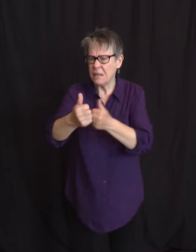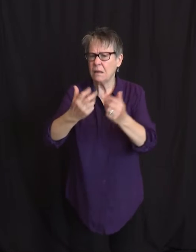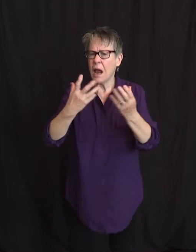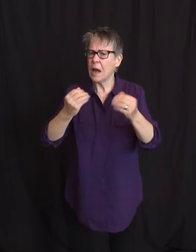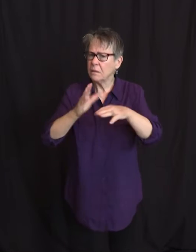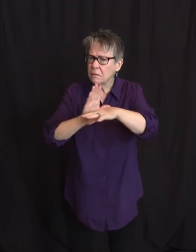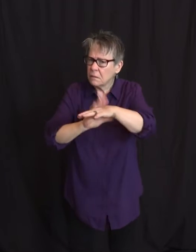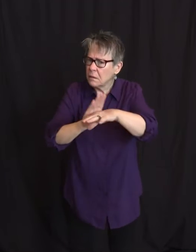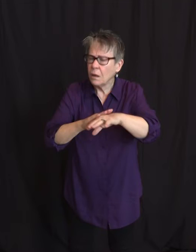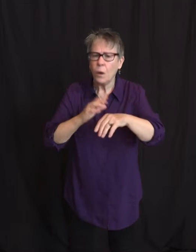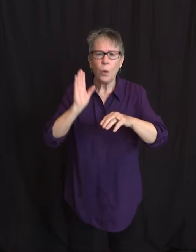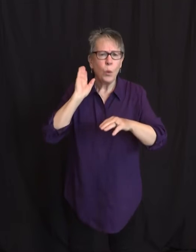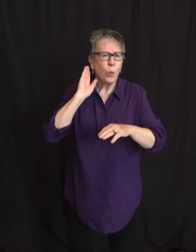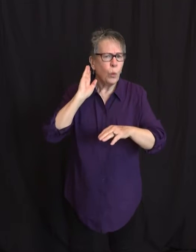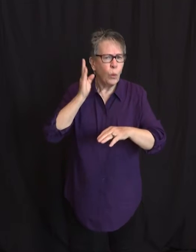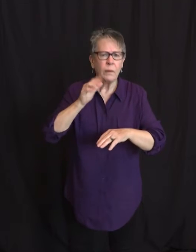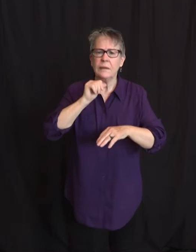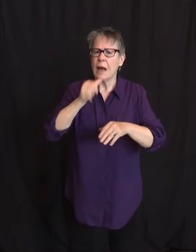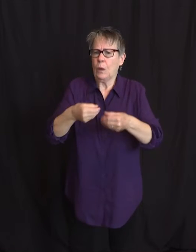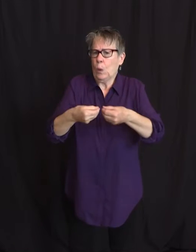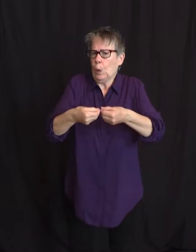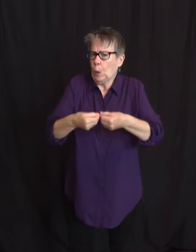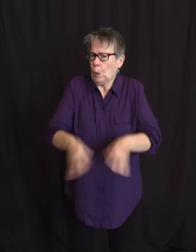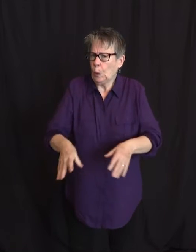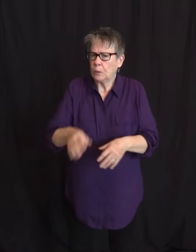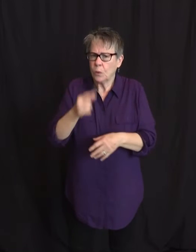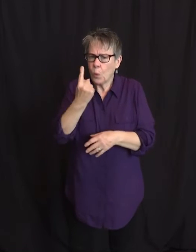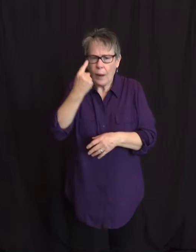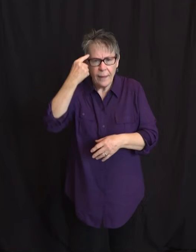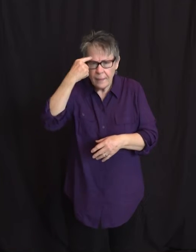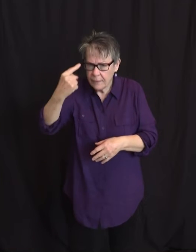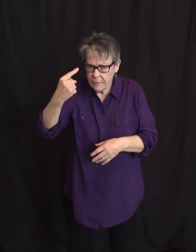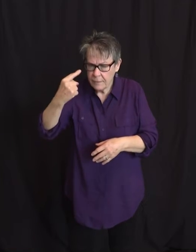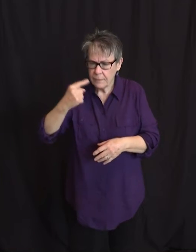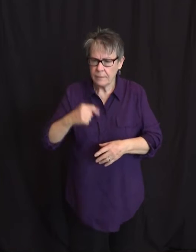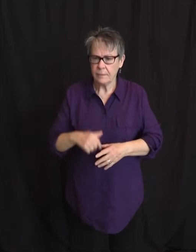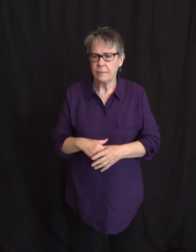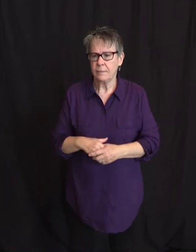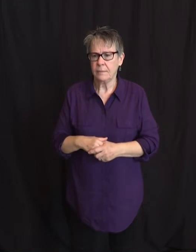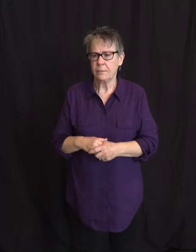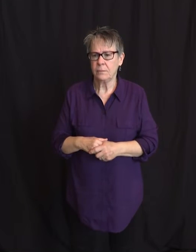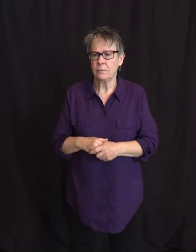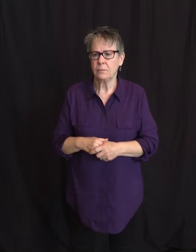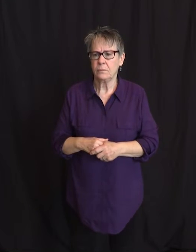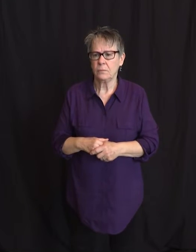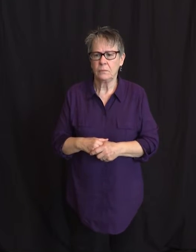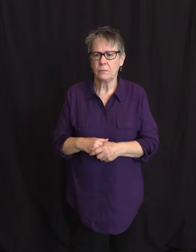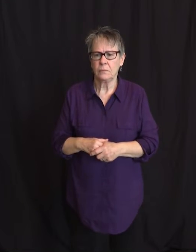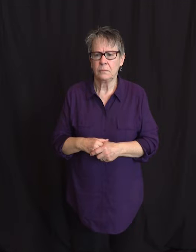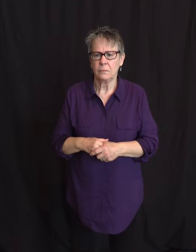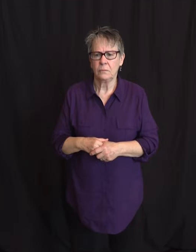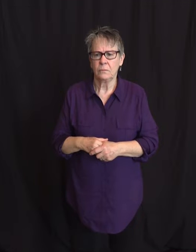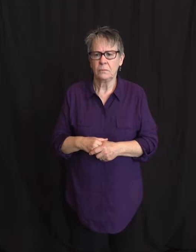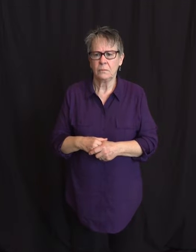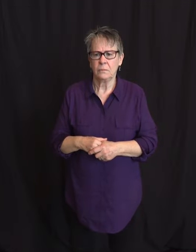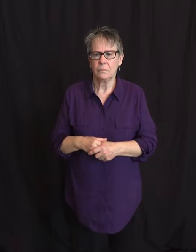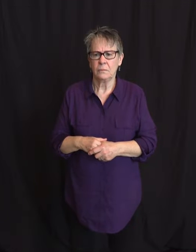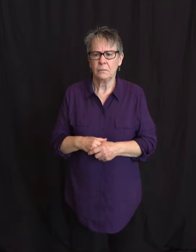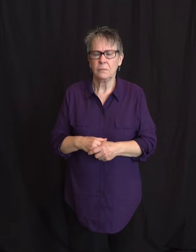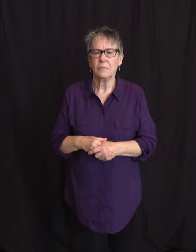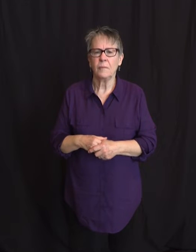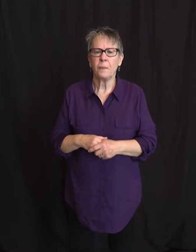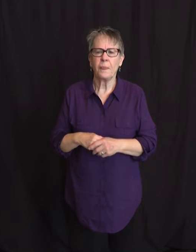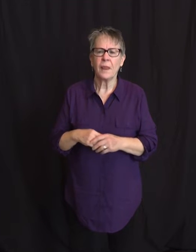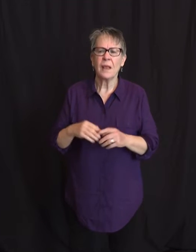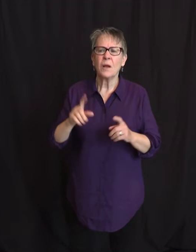So thank you, Governor. I understand your apprehension about wanting to give a date, but it appears in some of the stuff that you laid out, you talked about testing doubling maybe